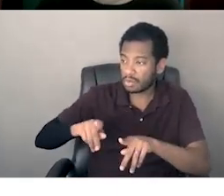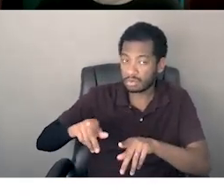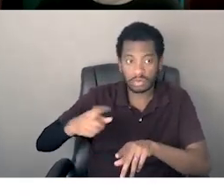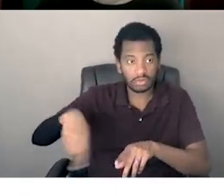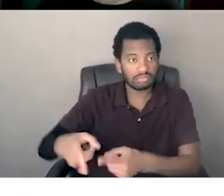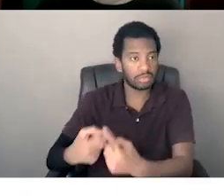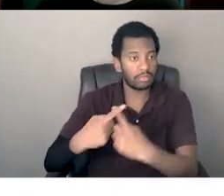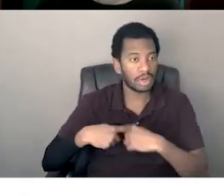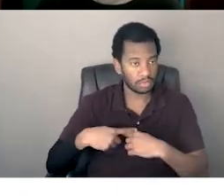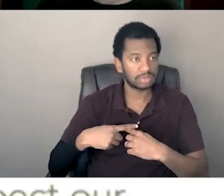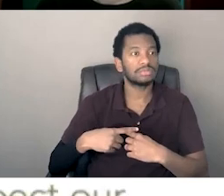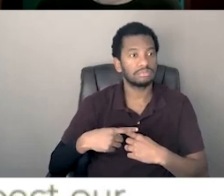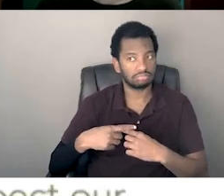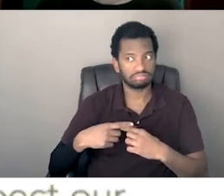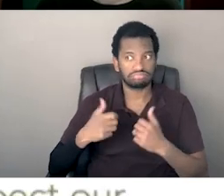on us.